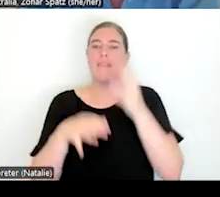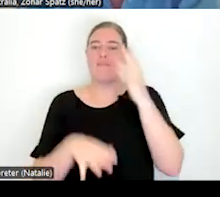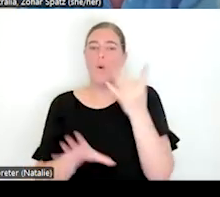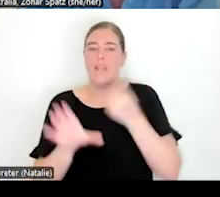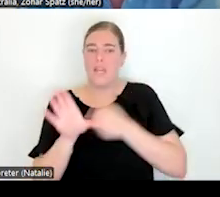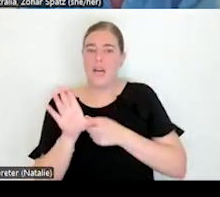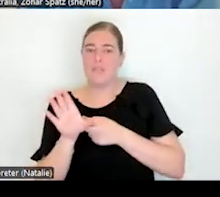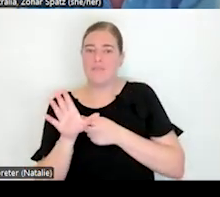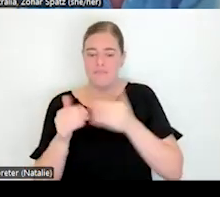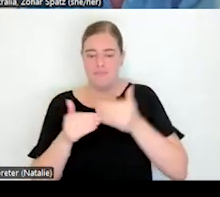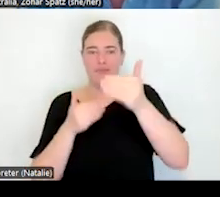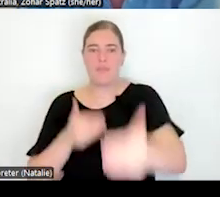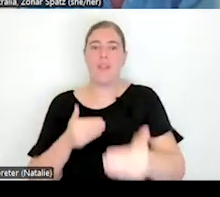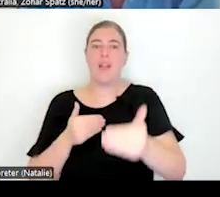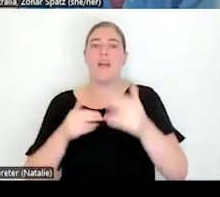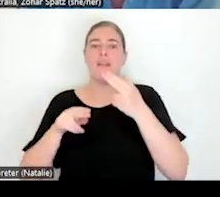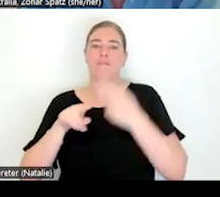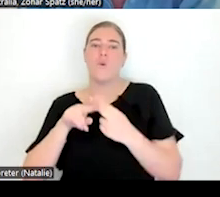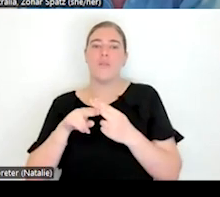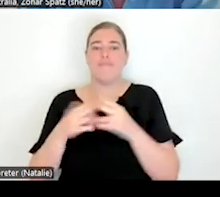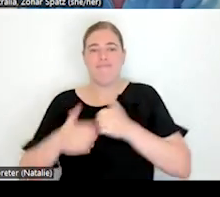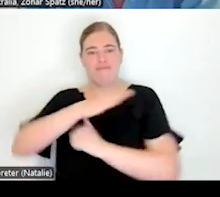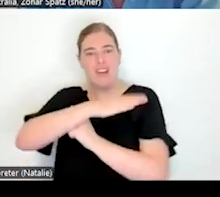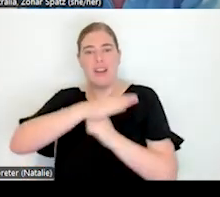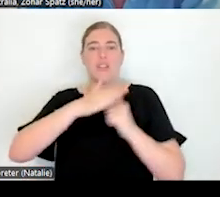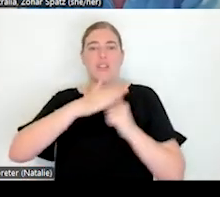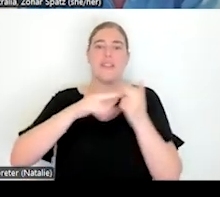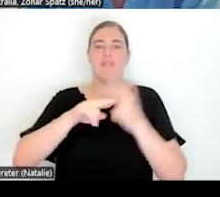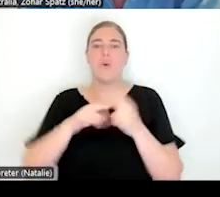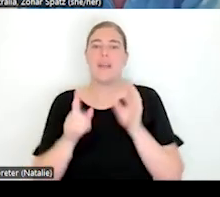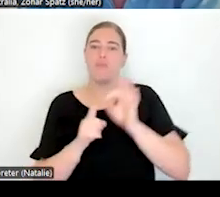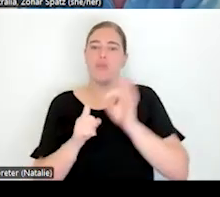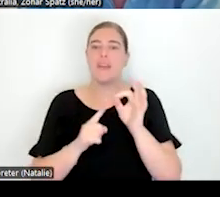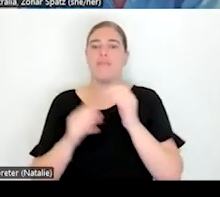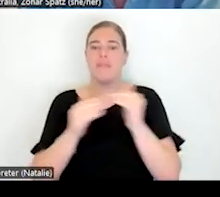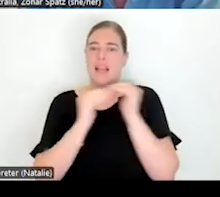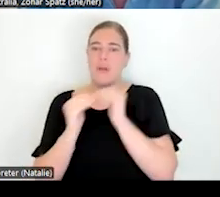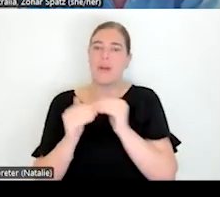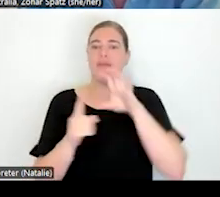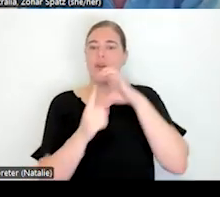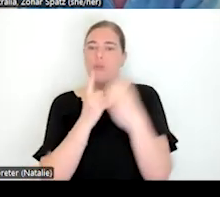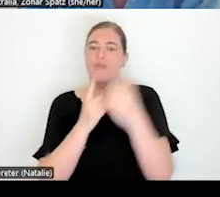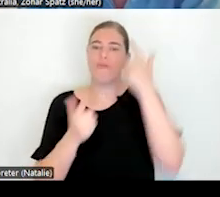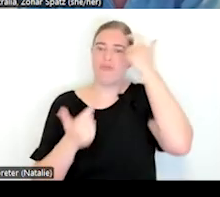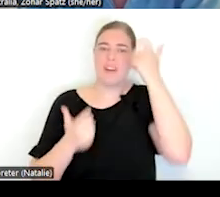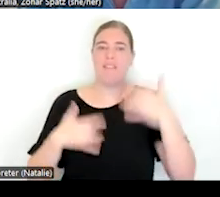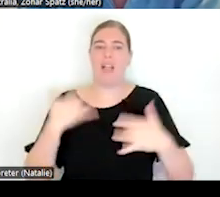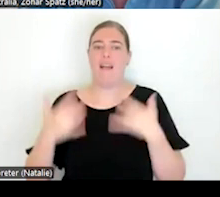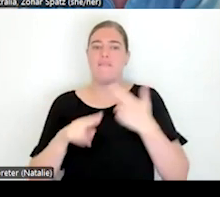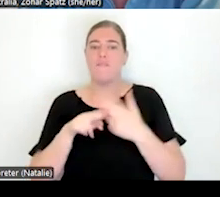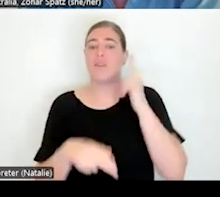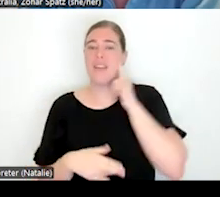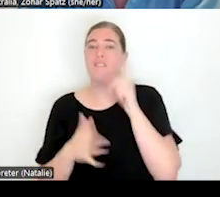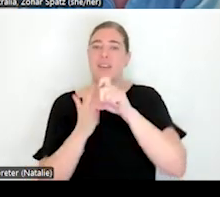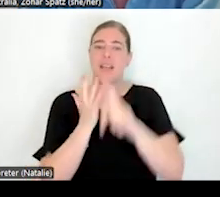for greater equity in cultural and creative life for deaf and disabled artists and arts workers and audiences